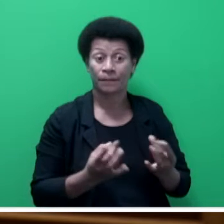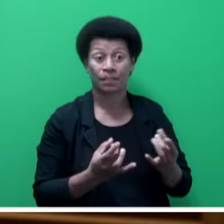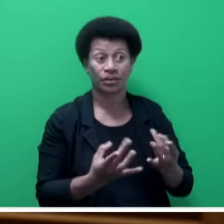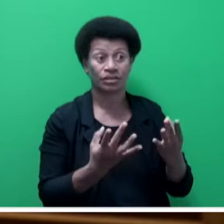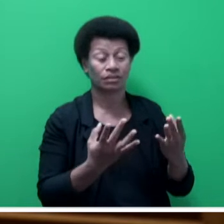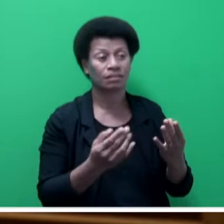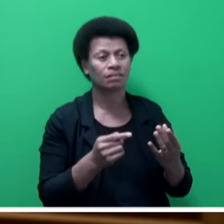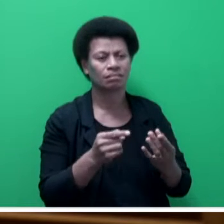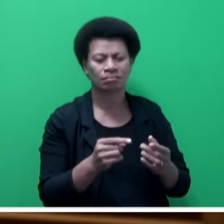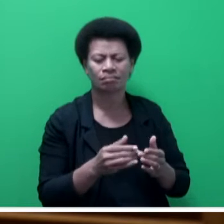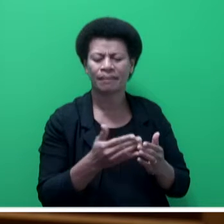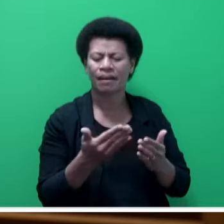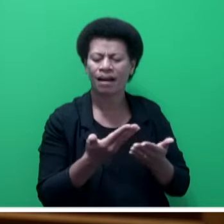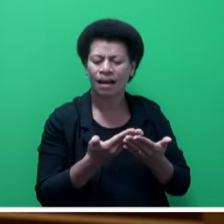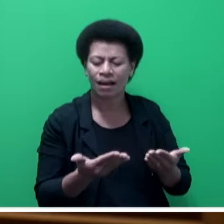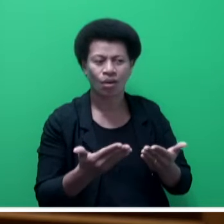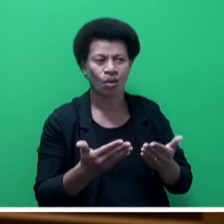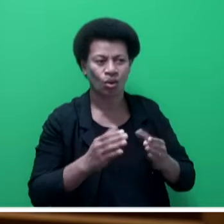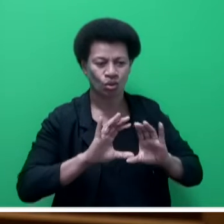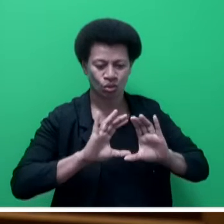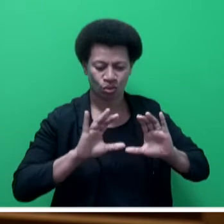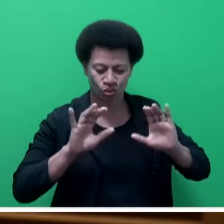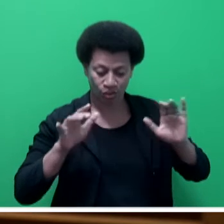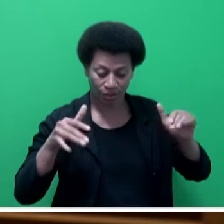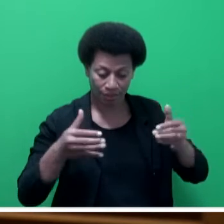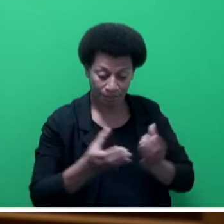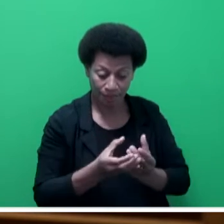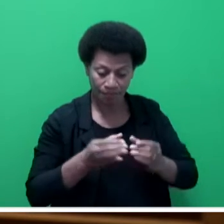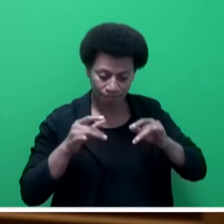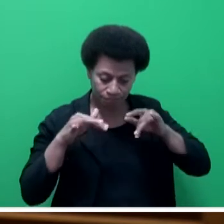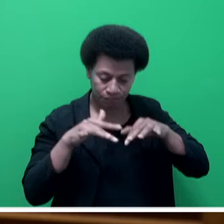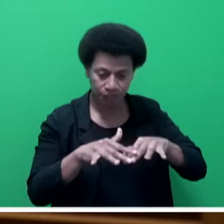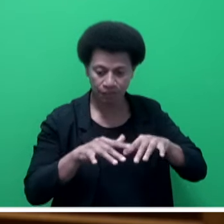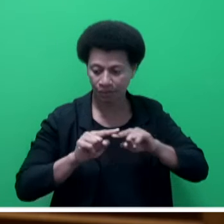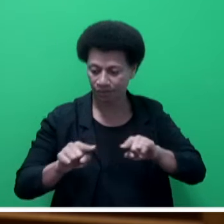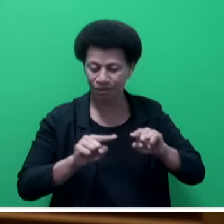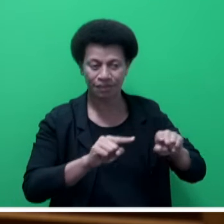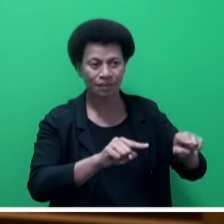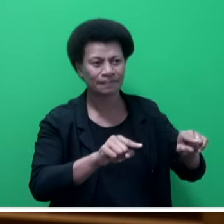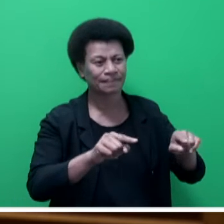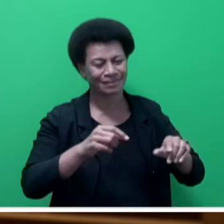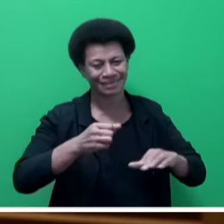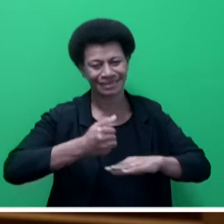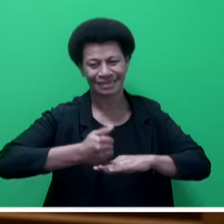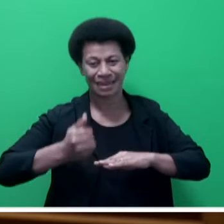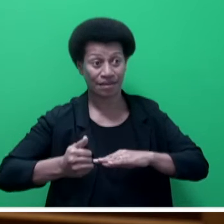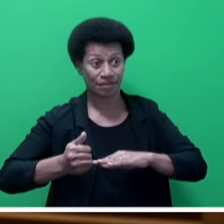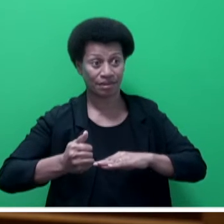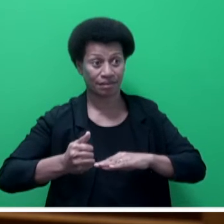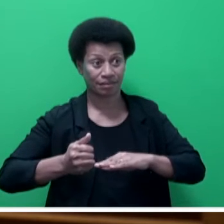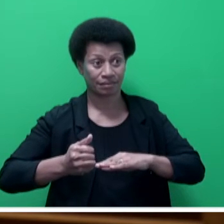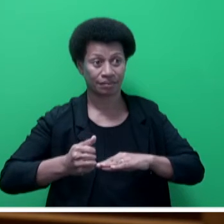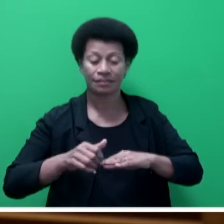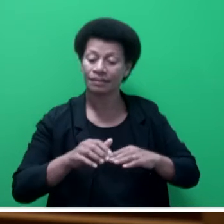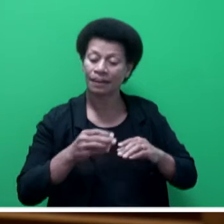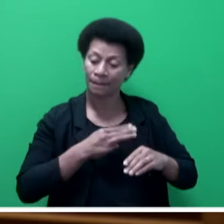how we've come together as a nation to ramp up coordination, not only as different arms of government, but it's actually been hand in hand with the various